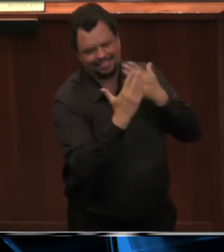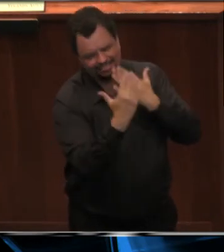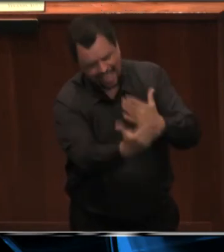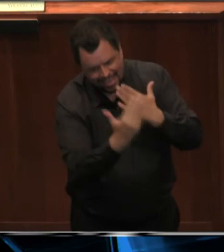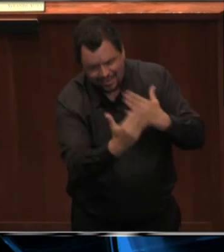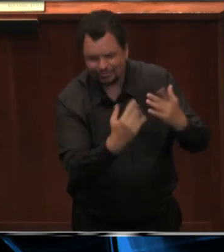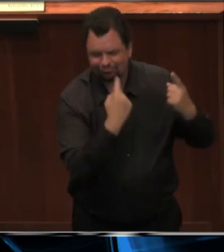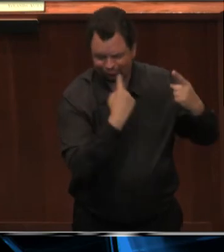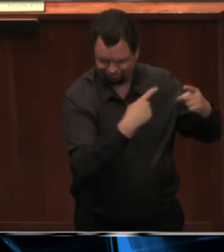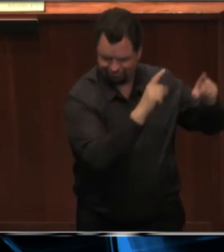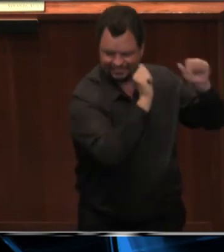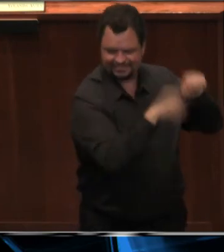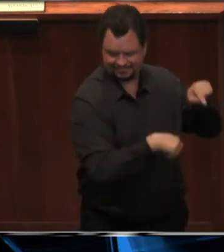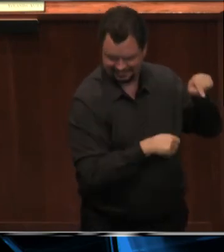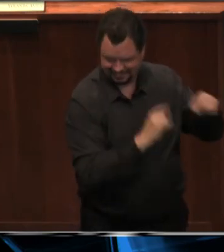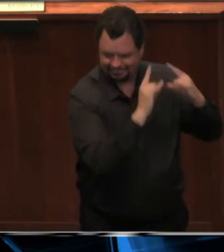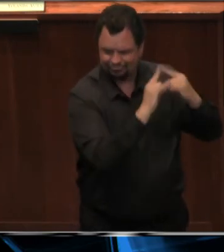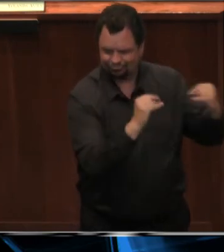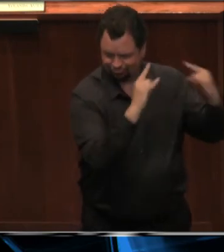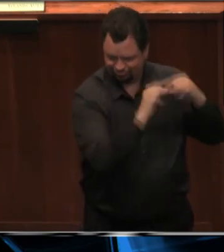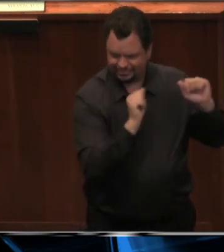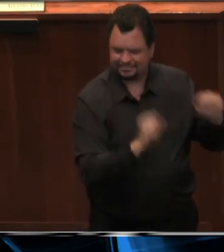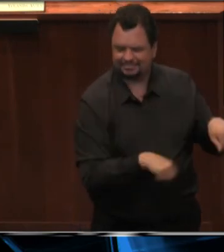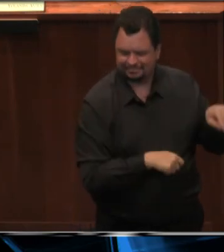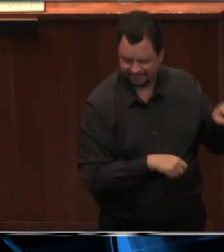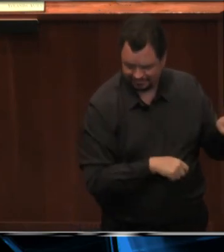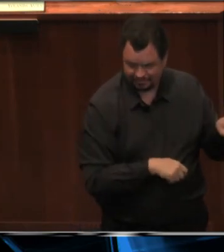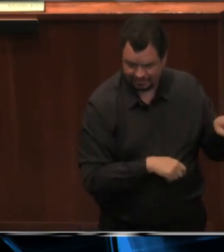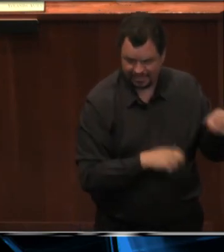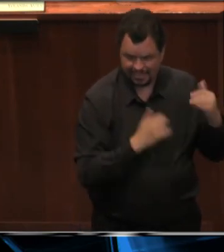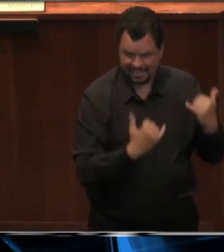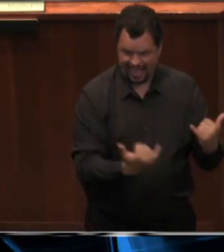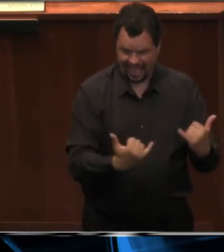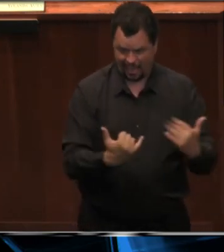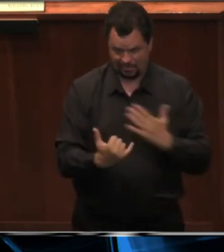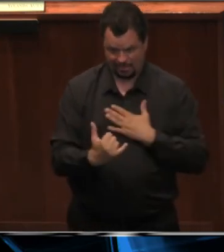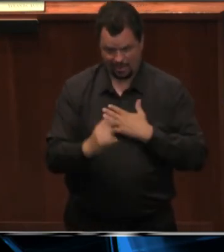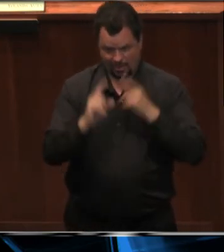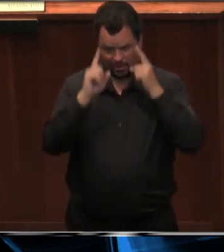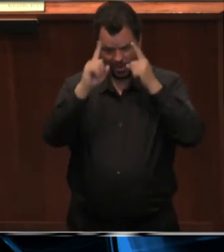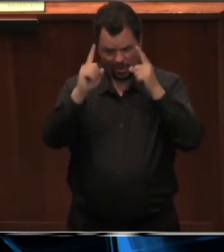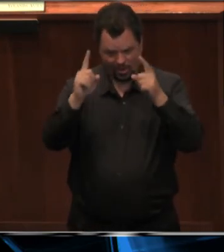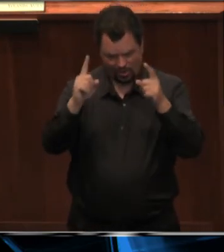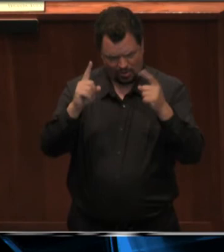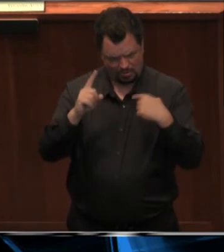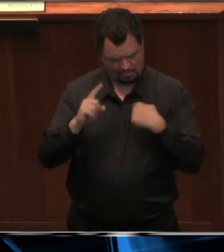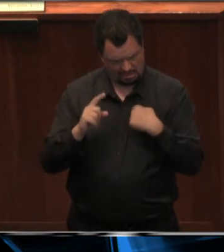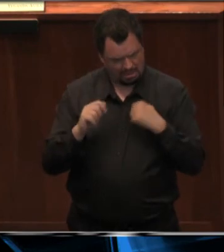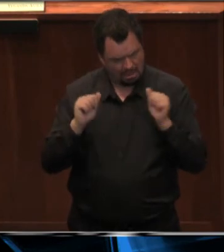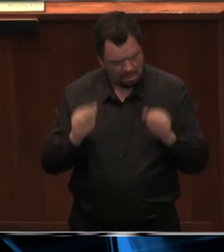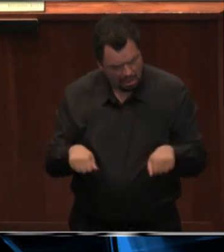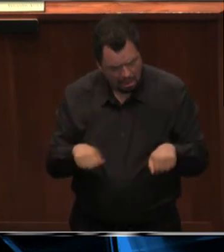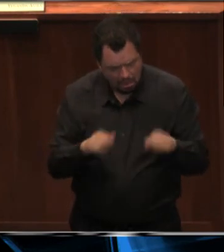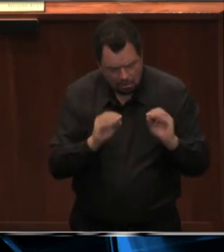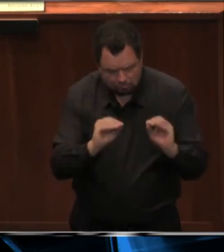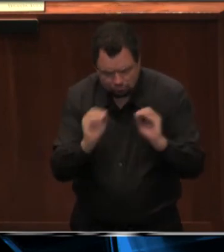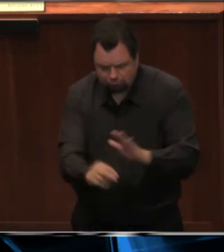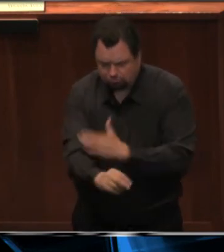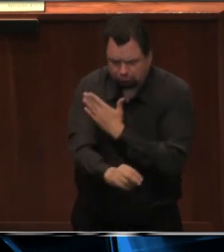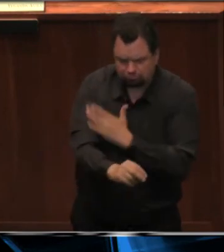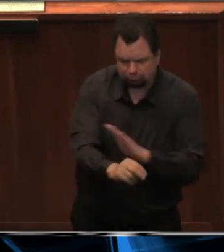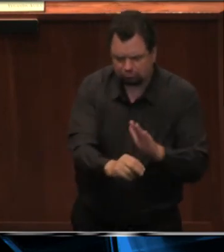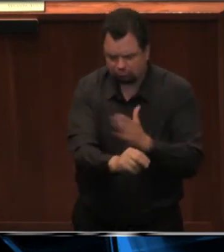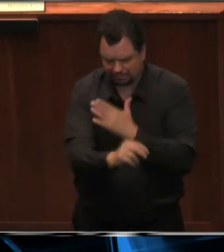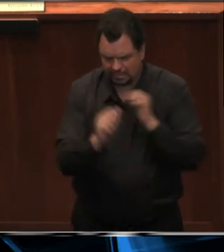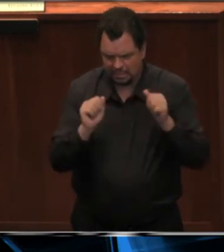This entire time, my goal has been, I can do that if, not I can't do that because. We can